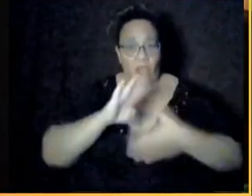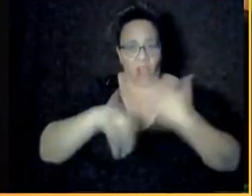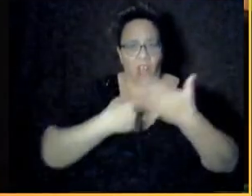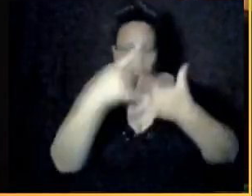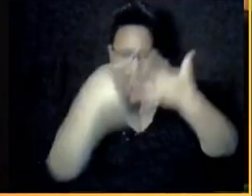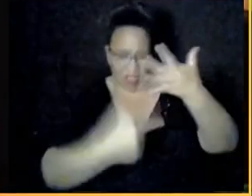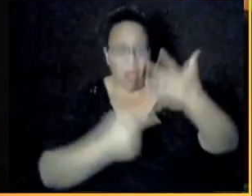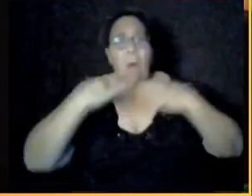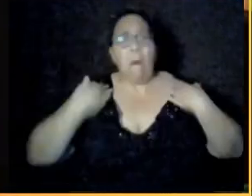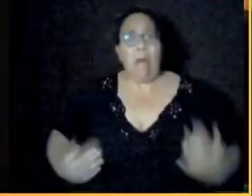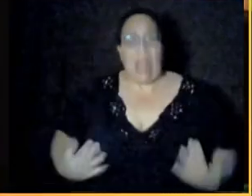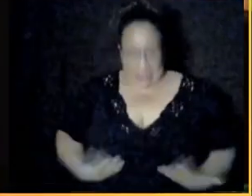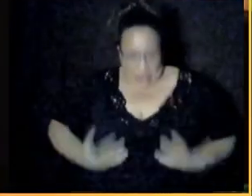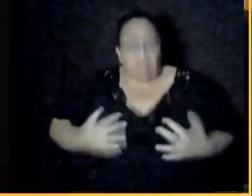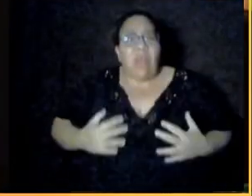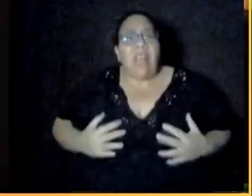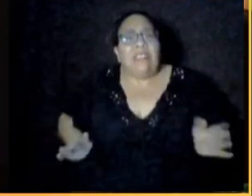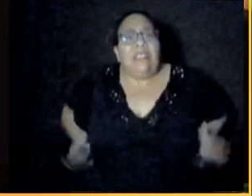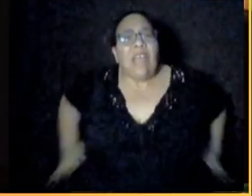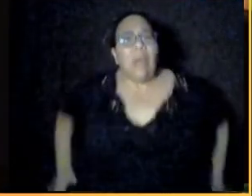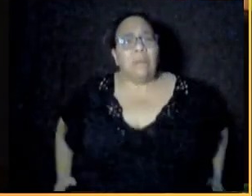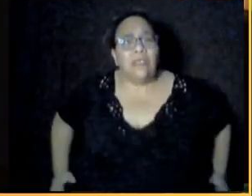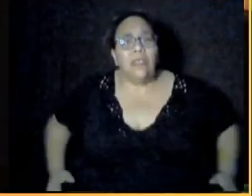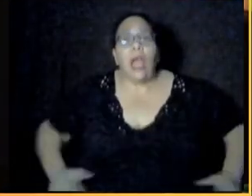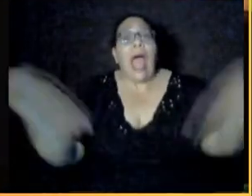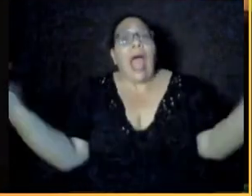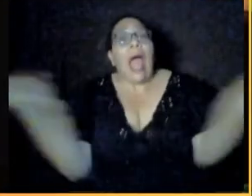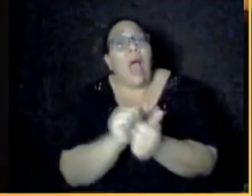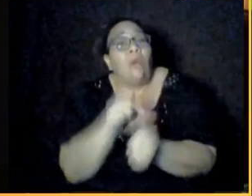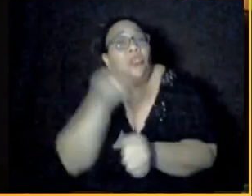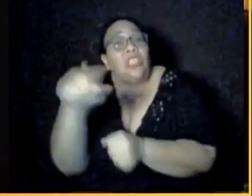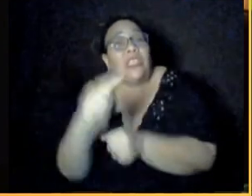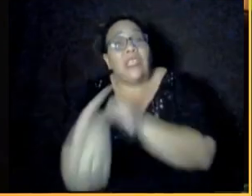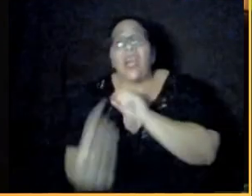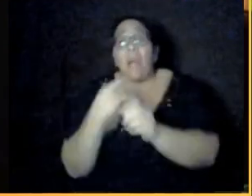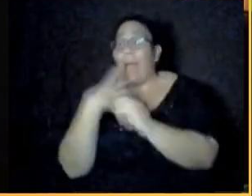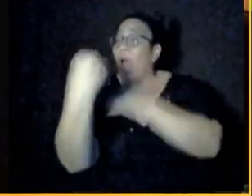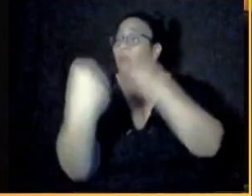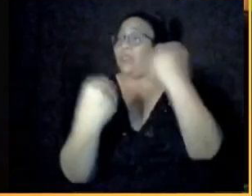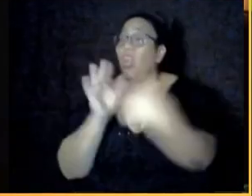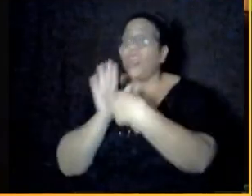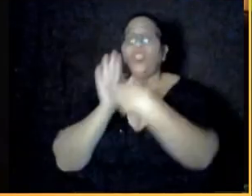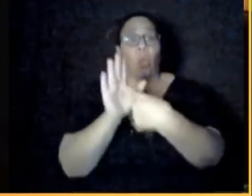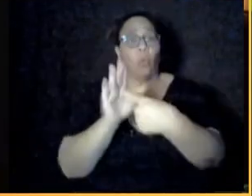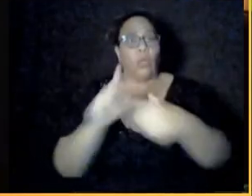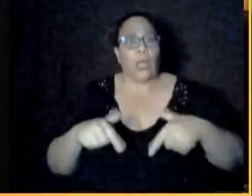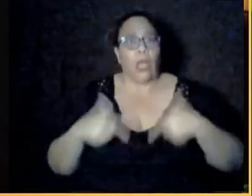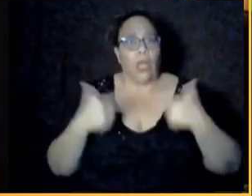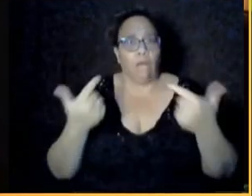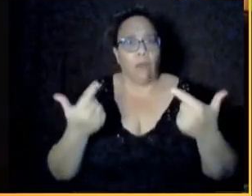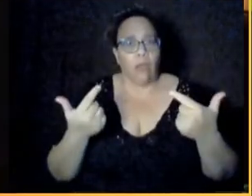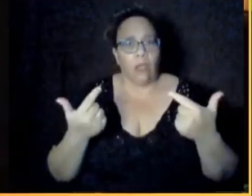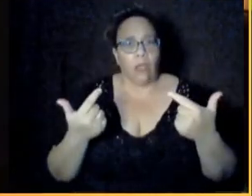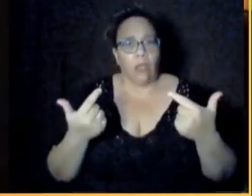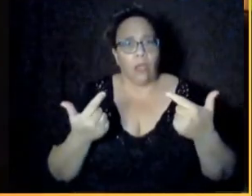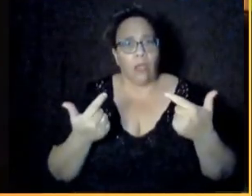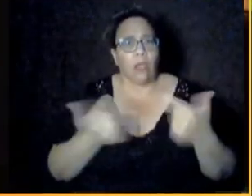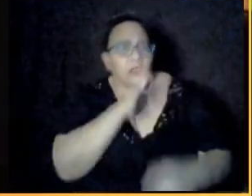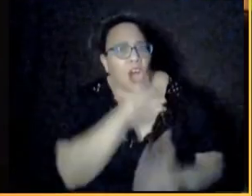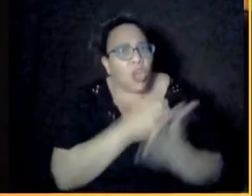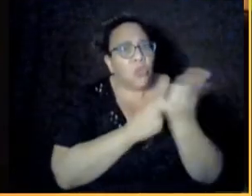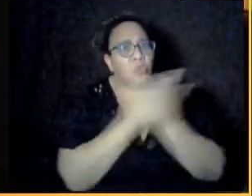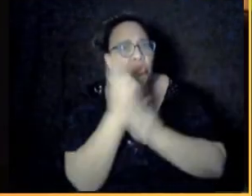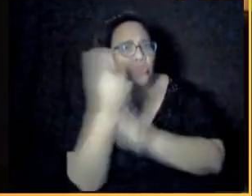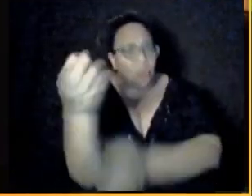breasts, these hips. How dare she come outside and choose to just live? speak truth to power with gloss on